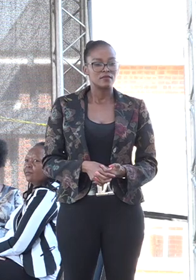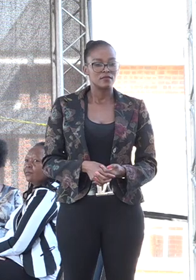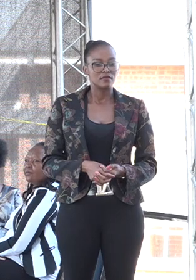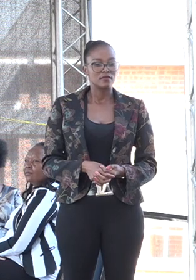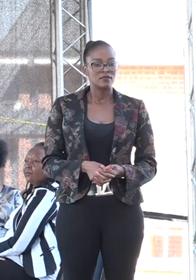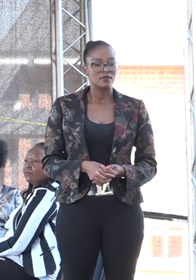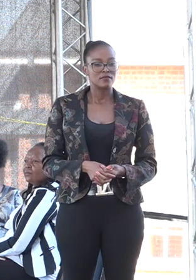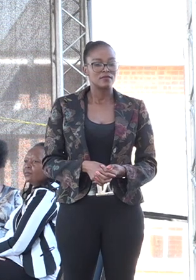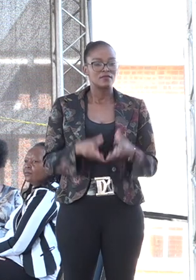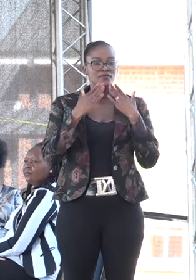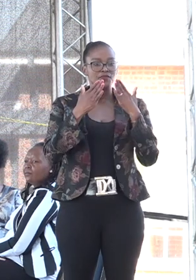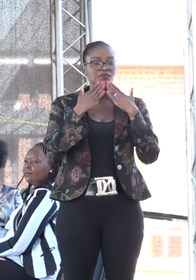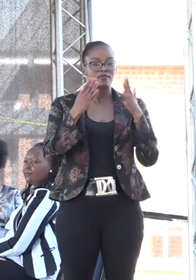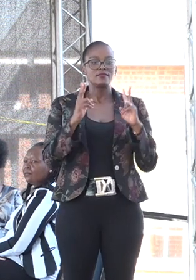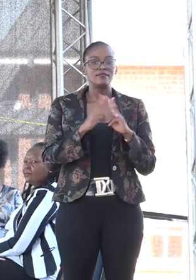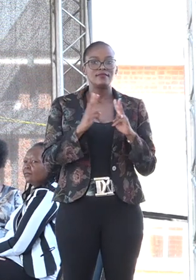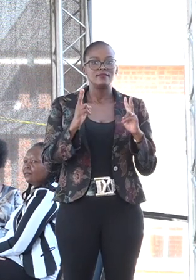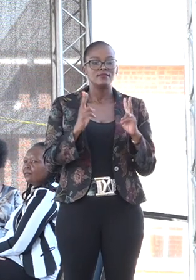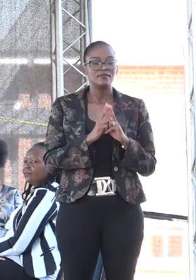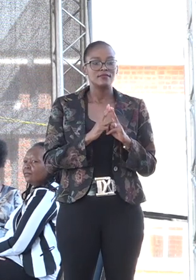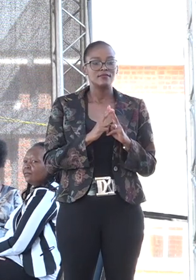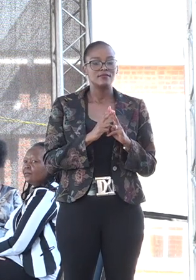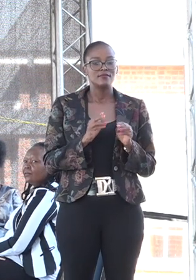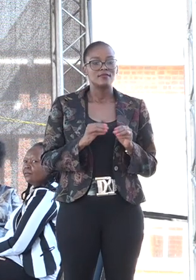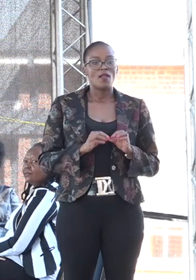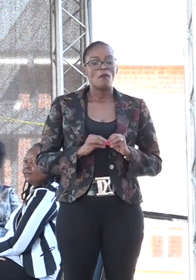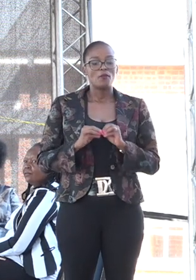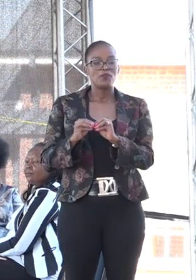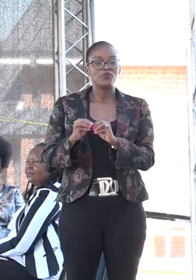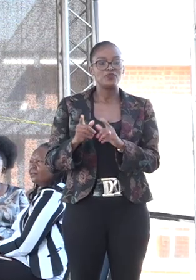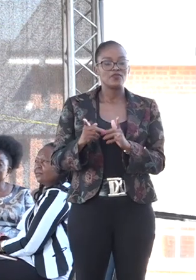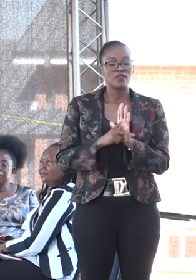Thank you, thank you very much. We are moving on with our program.